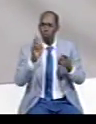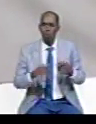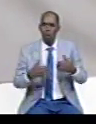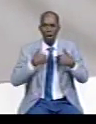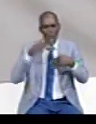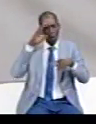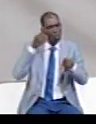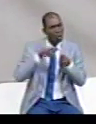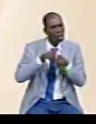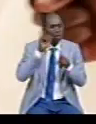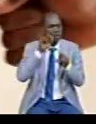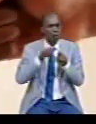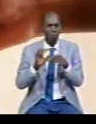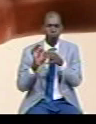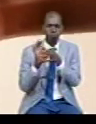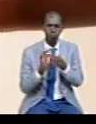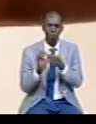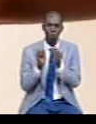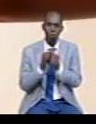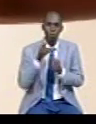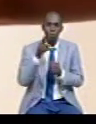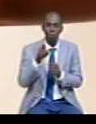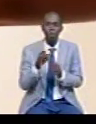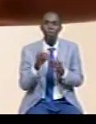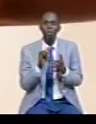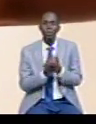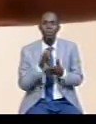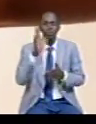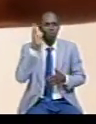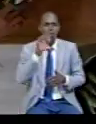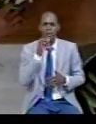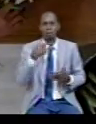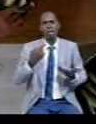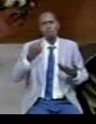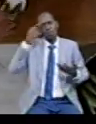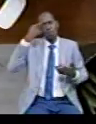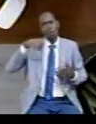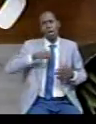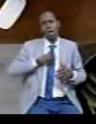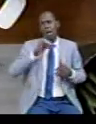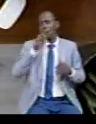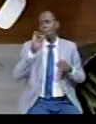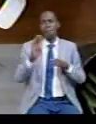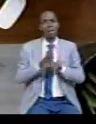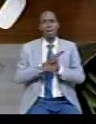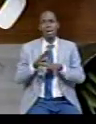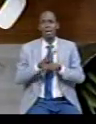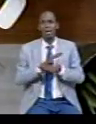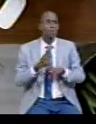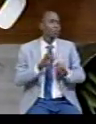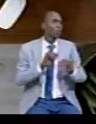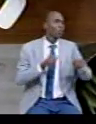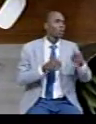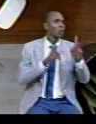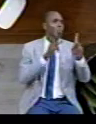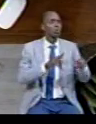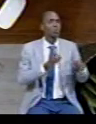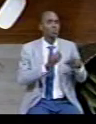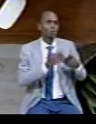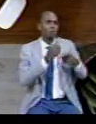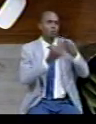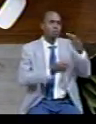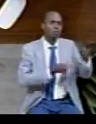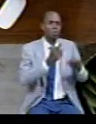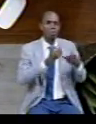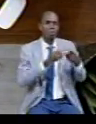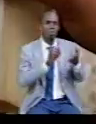you, walking along with you, that you will not say, because you are too busy, this fellow will not be followed up. Give the car to a